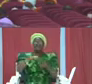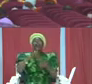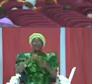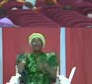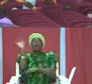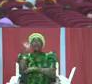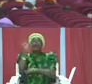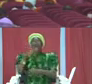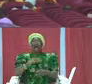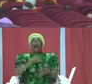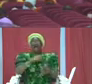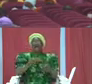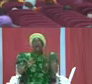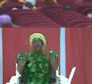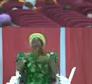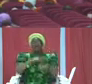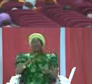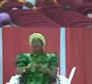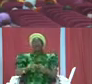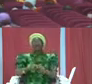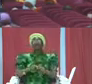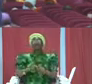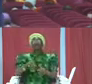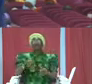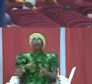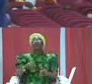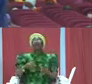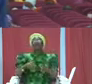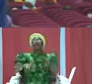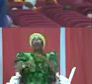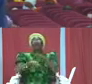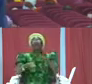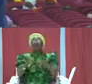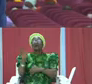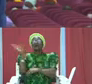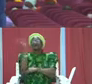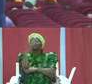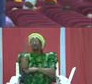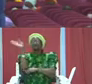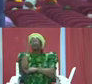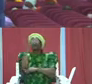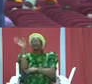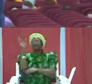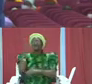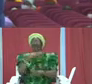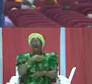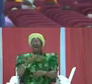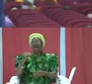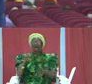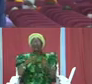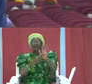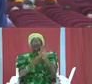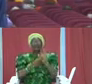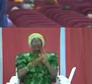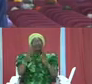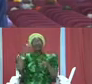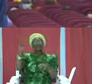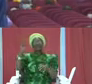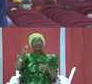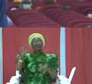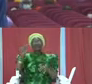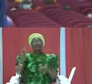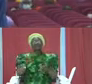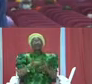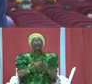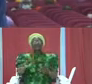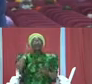and came and sat down under a juniper tree. and he requested for himself that he might